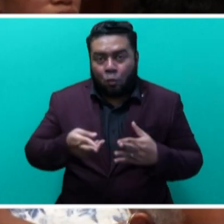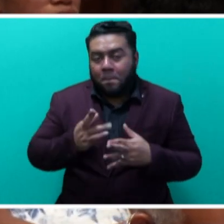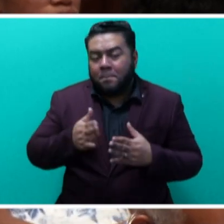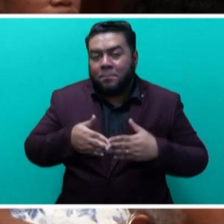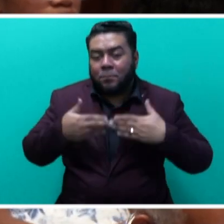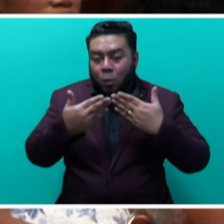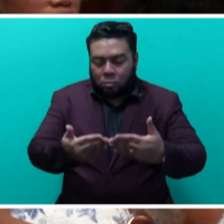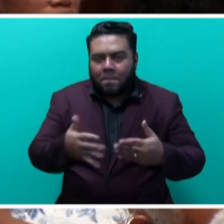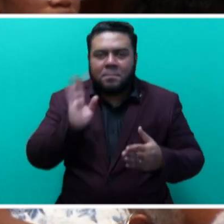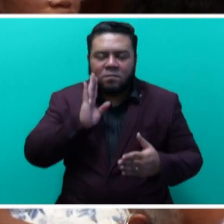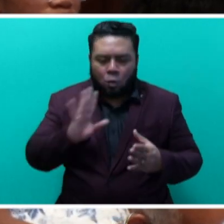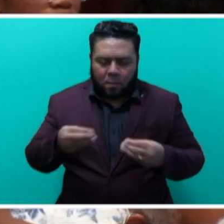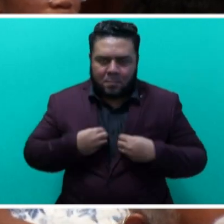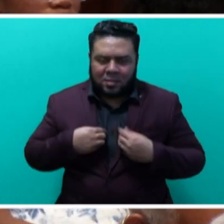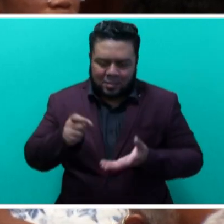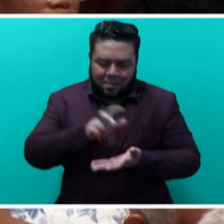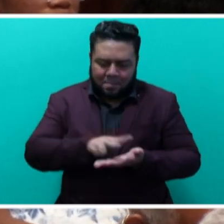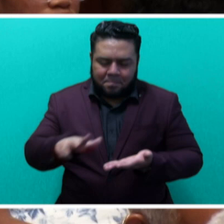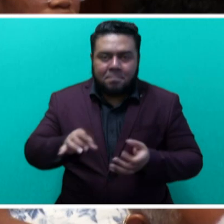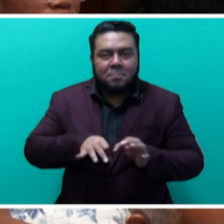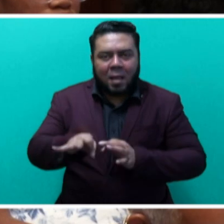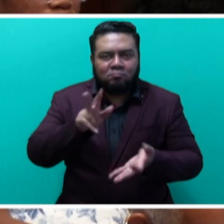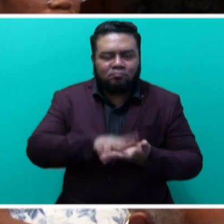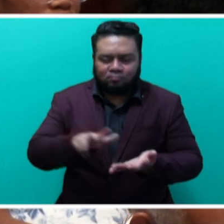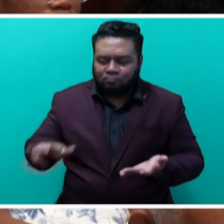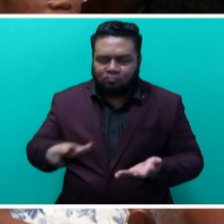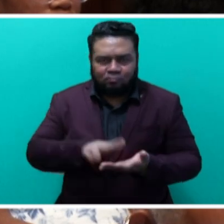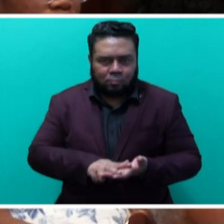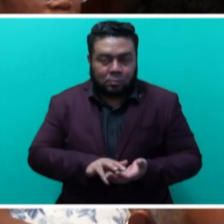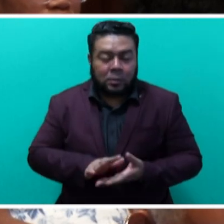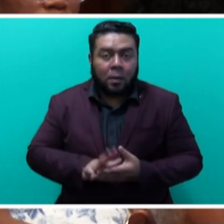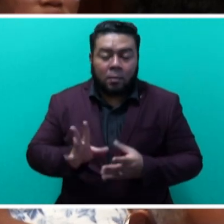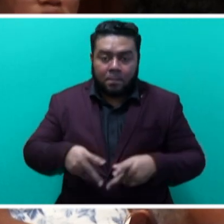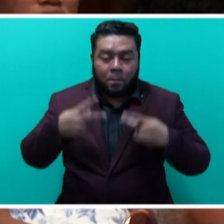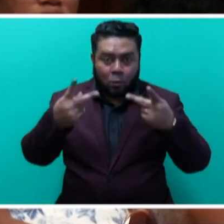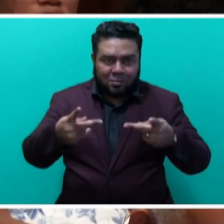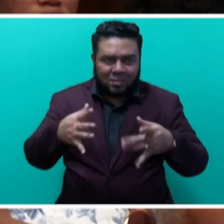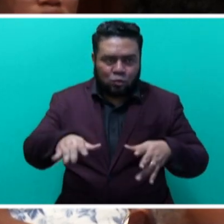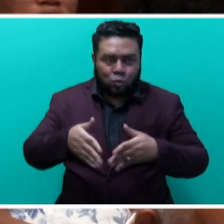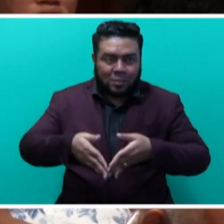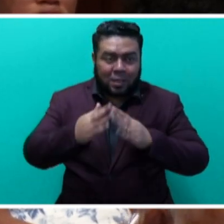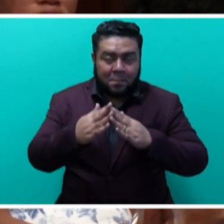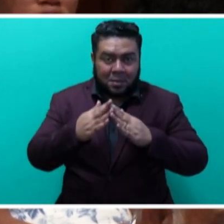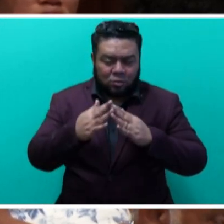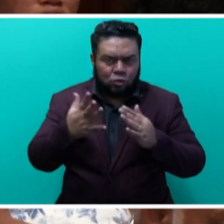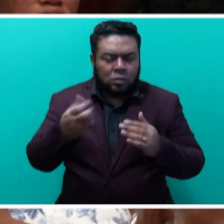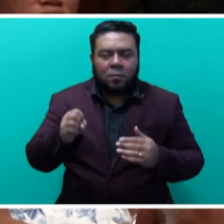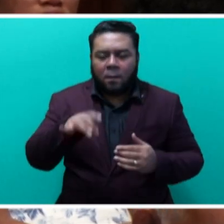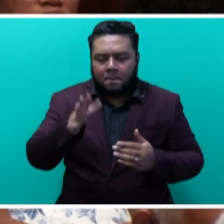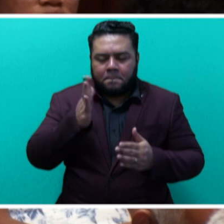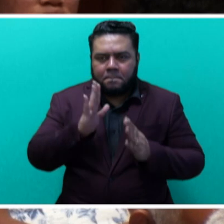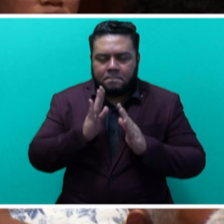commercial agreement can be signed. The proposal is to establish an intensive dairy